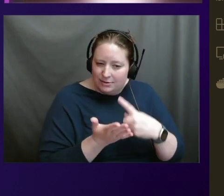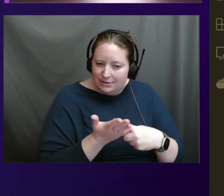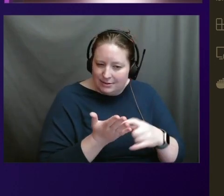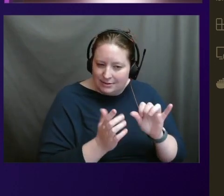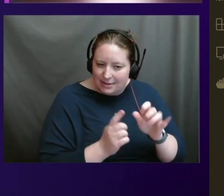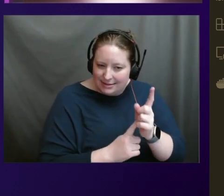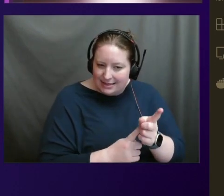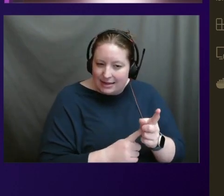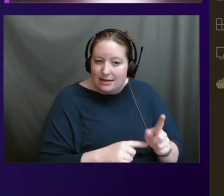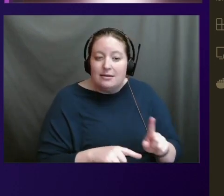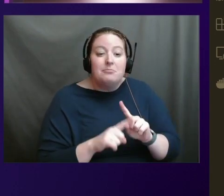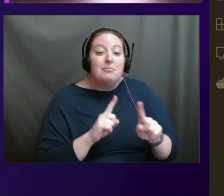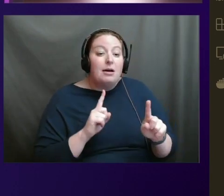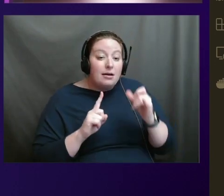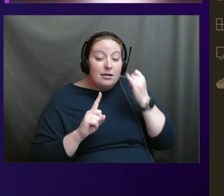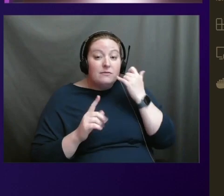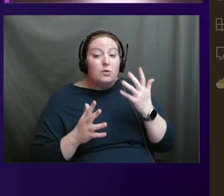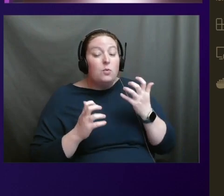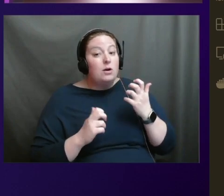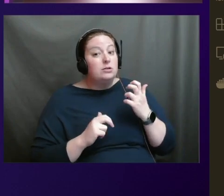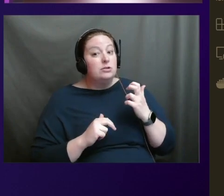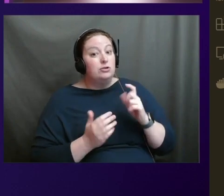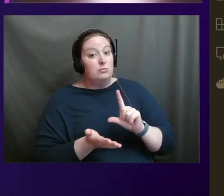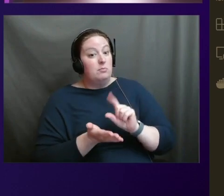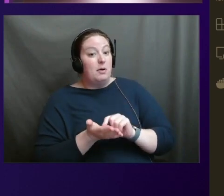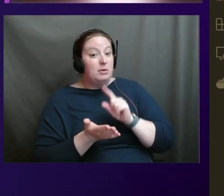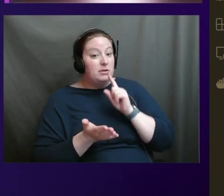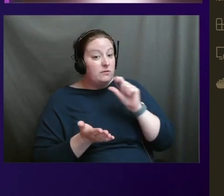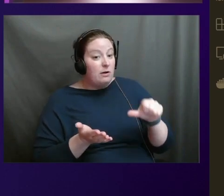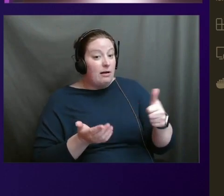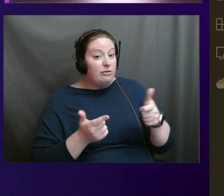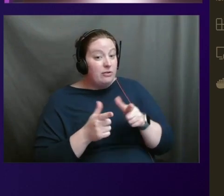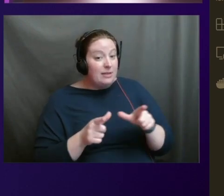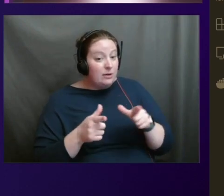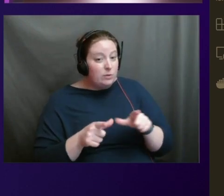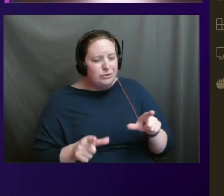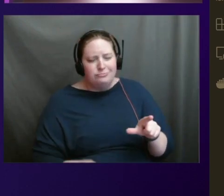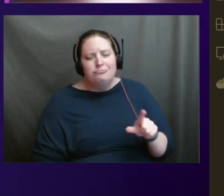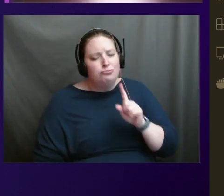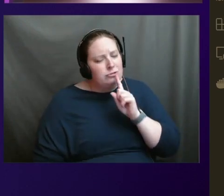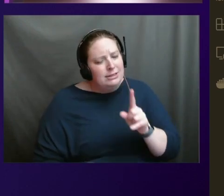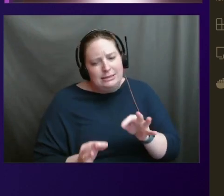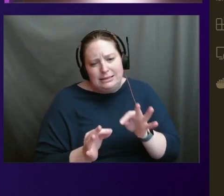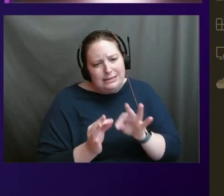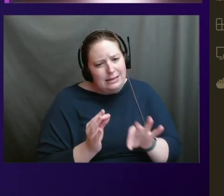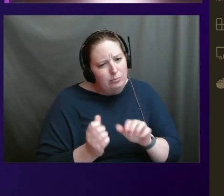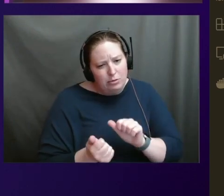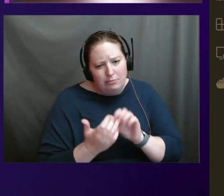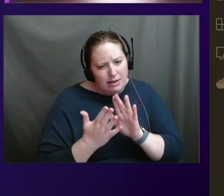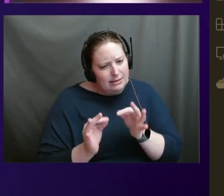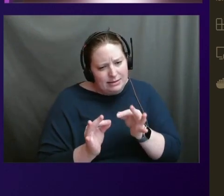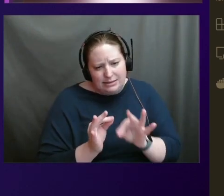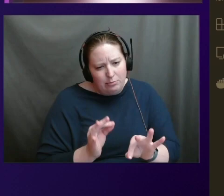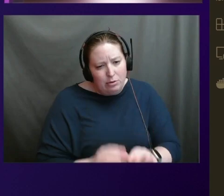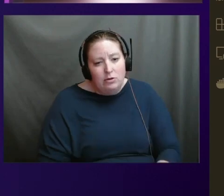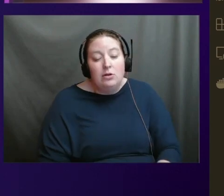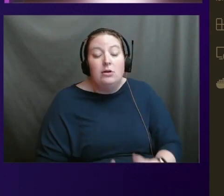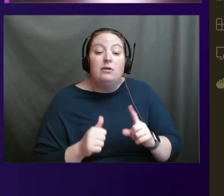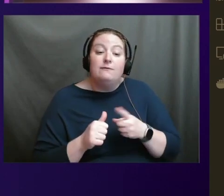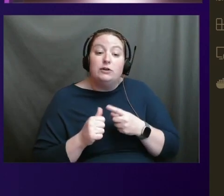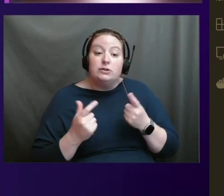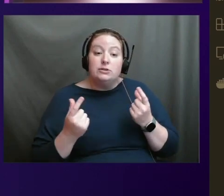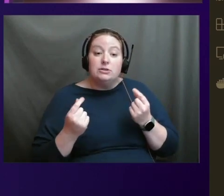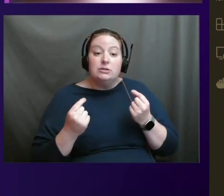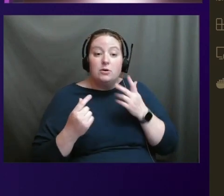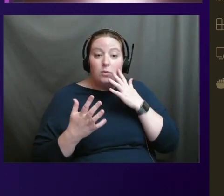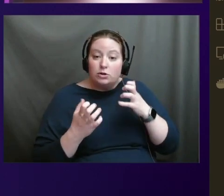you want to publish to any other languages, it's a very, very simple method for doing so. The first thing that we'll want to do is